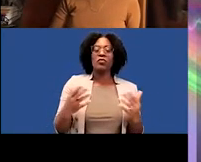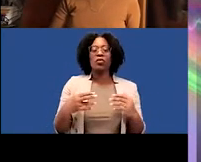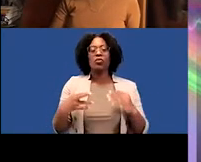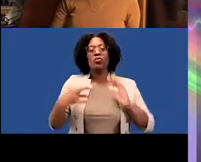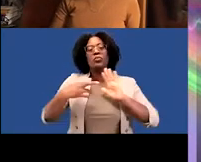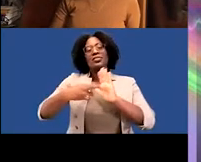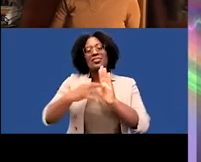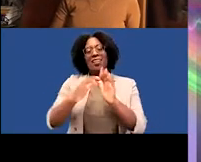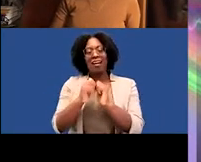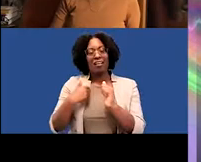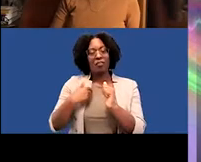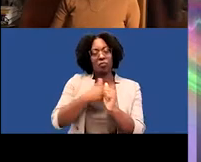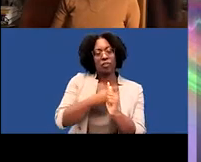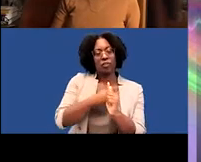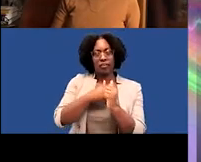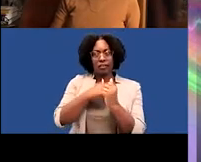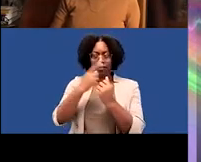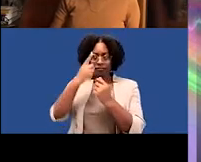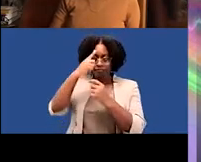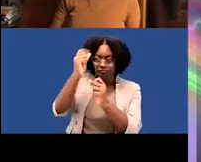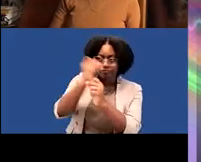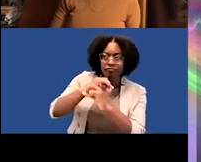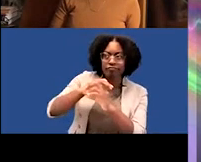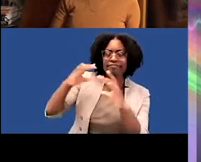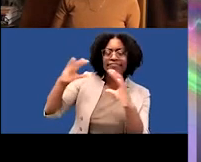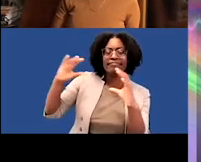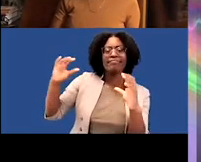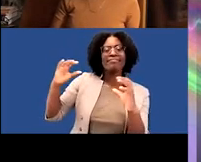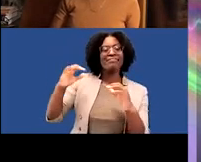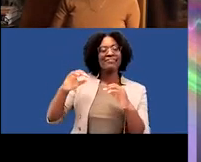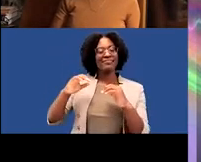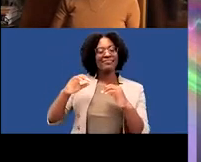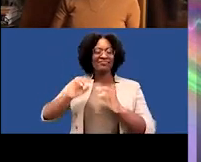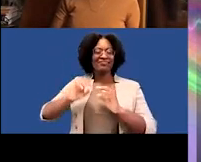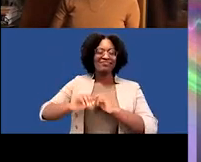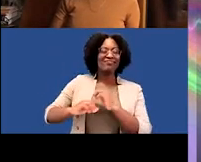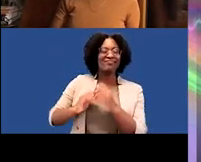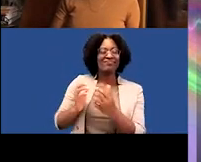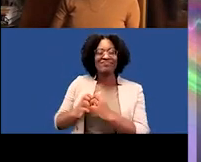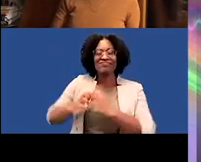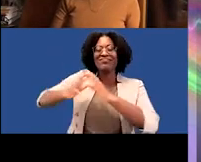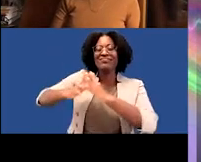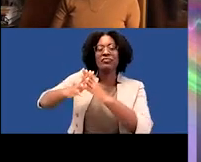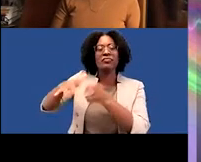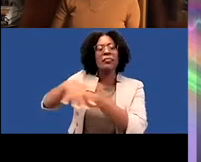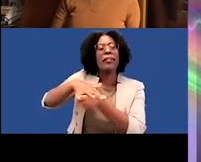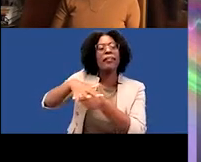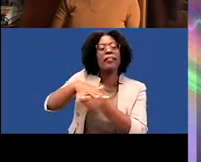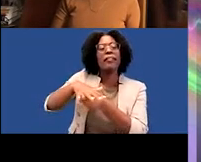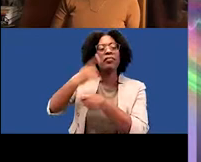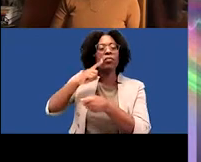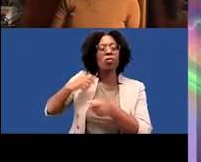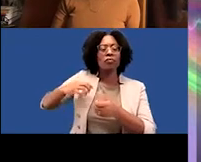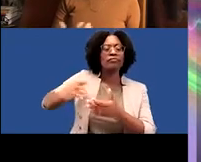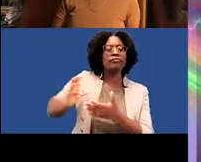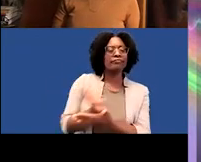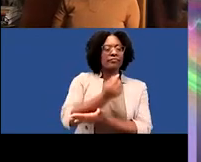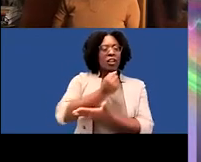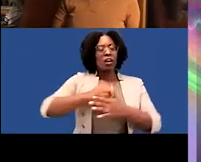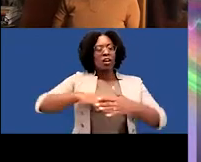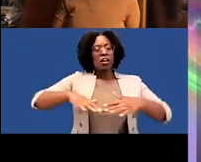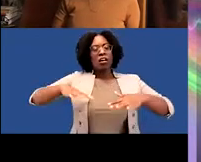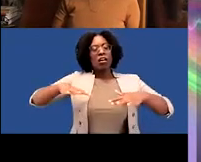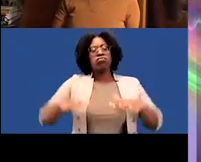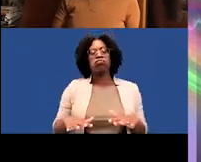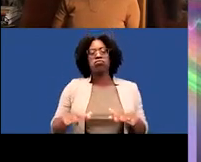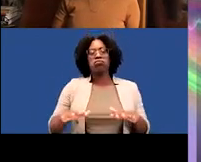the imagination, of a way to kind of create a space and a pause to breathe, to kind of rest a